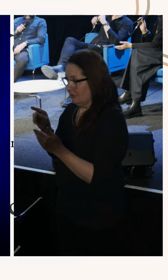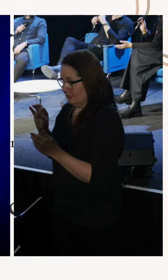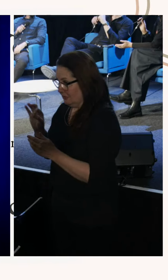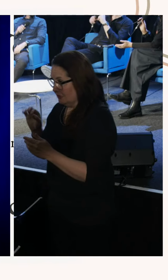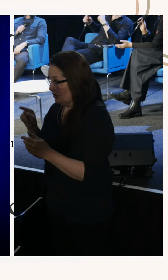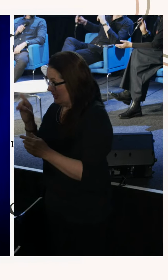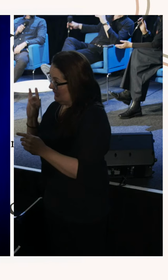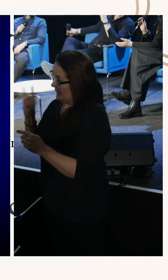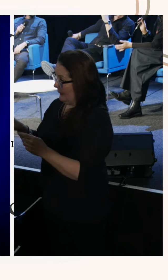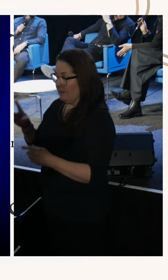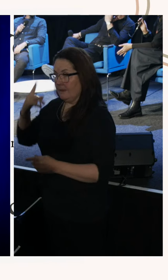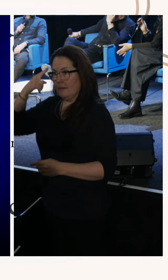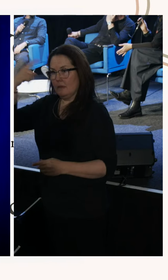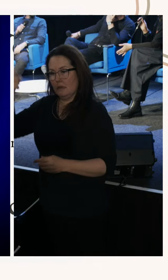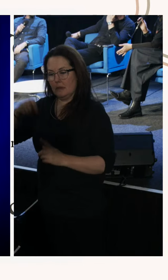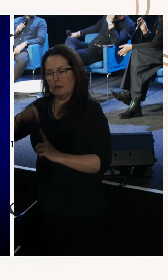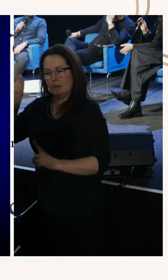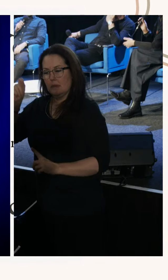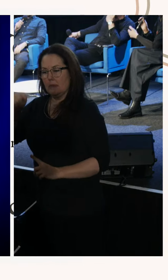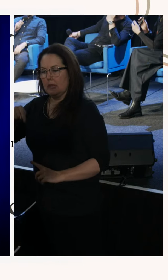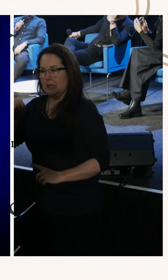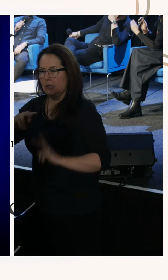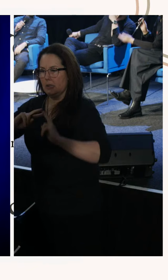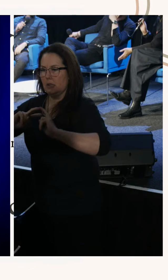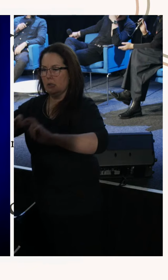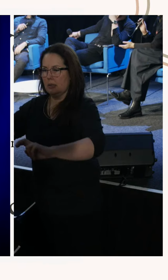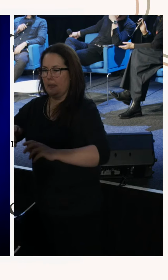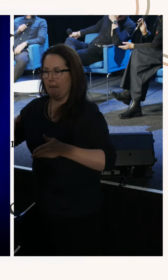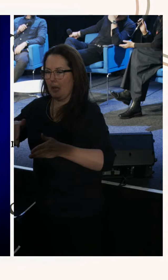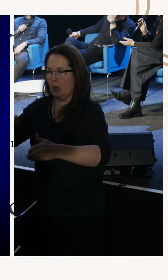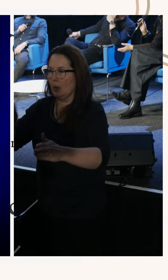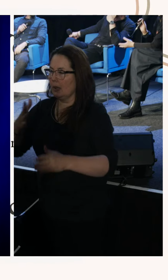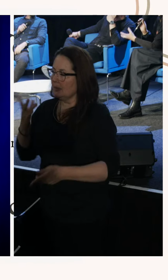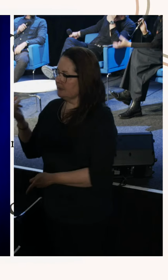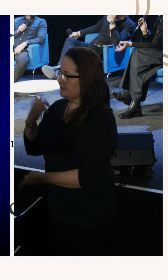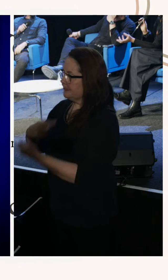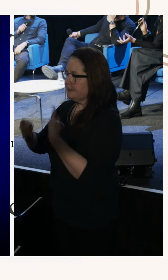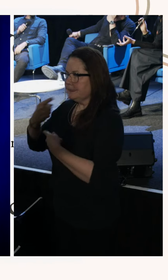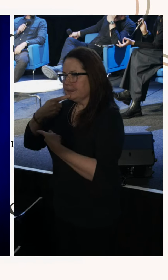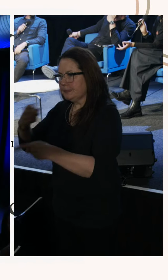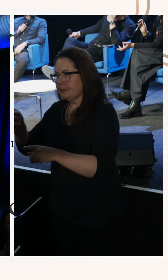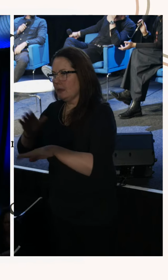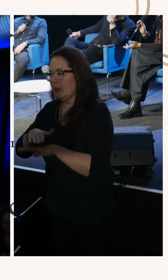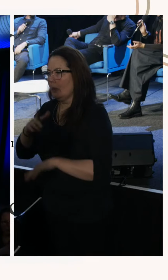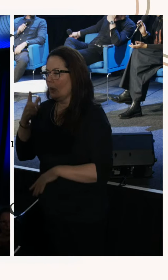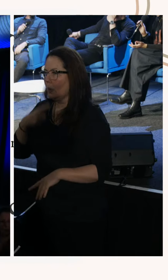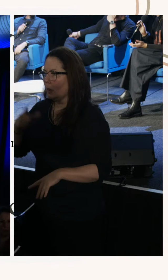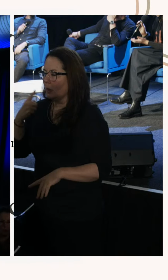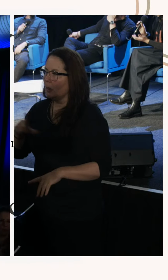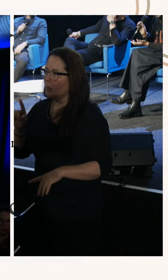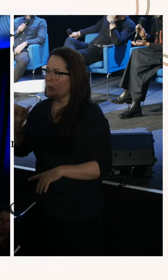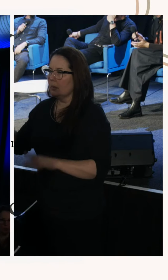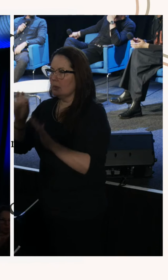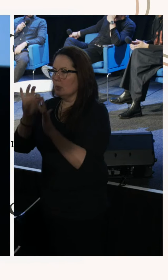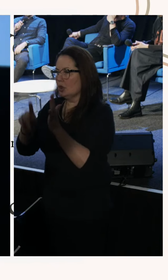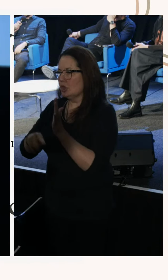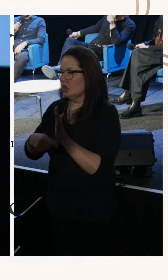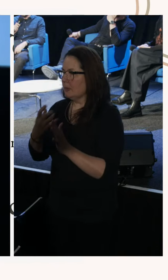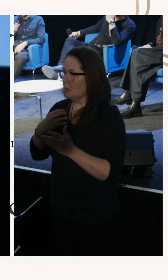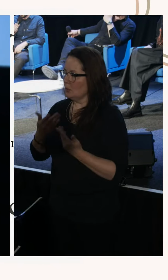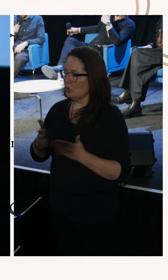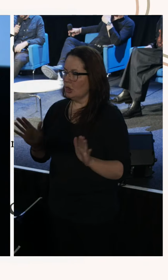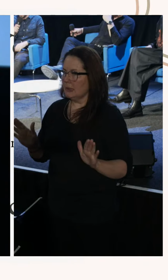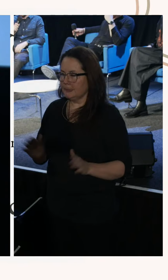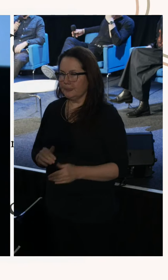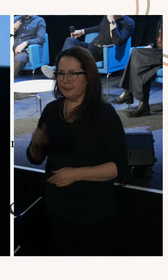came into a pathway. You chose this. And I'd like you to tell us about why and what drew you to that and what your project is more broadly. Sure.